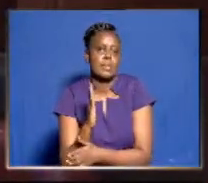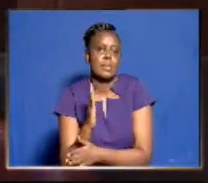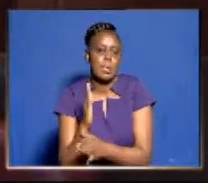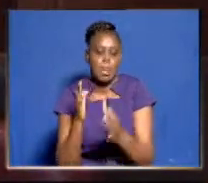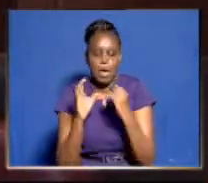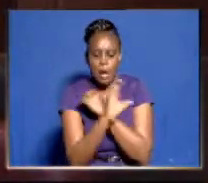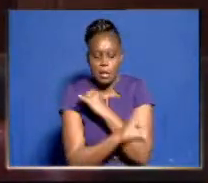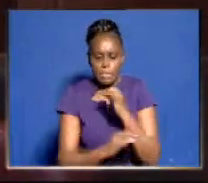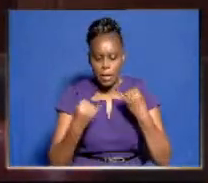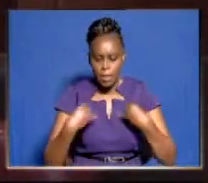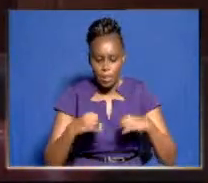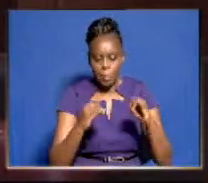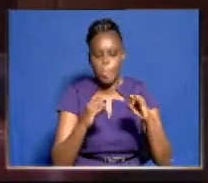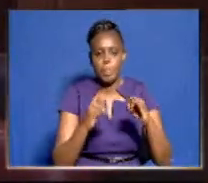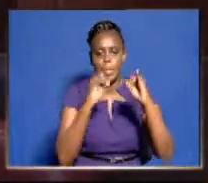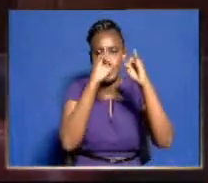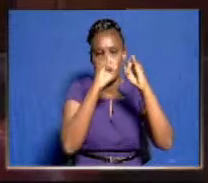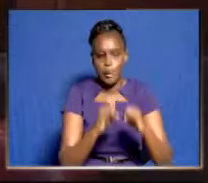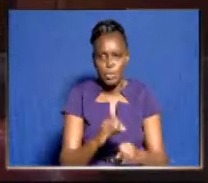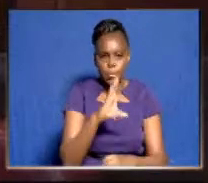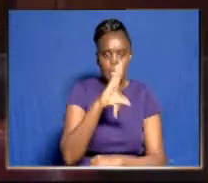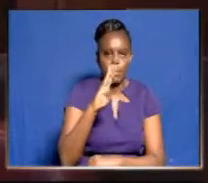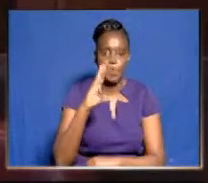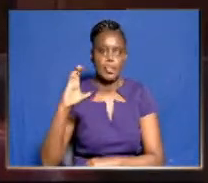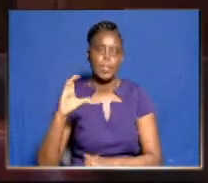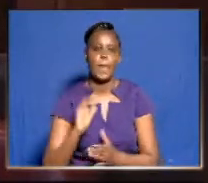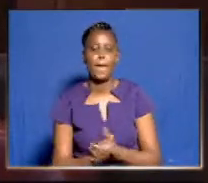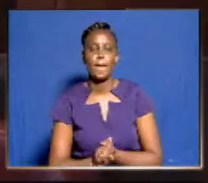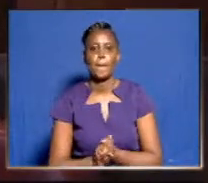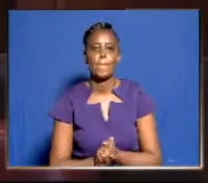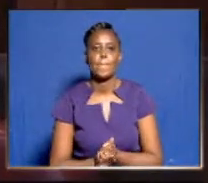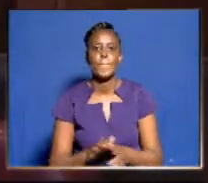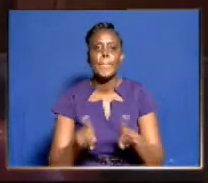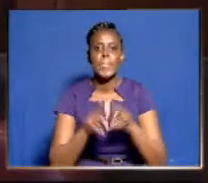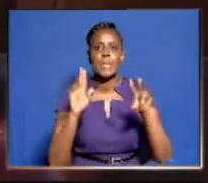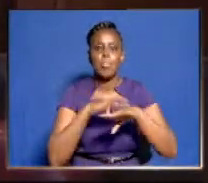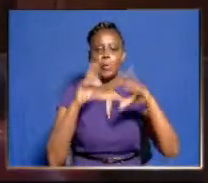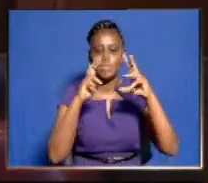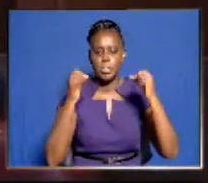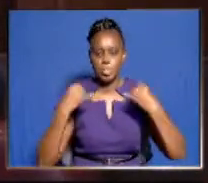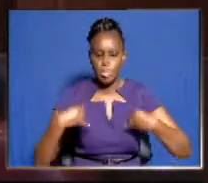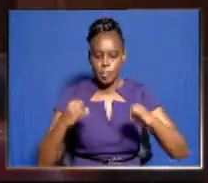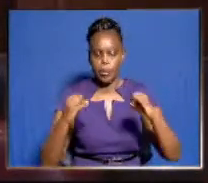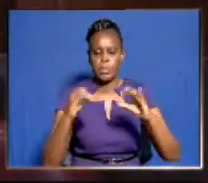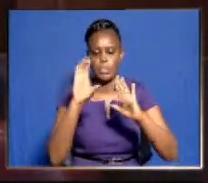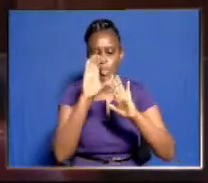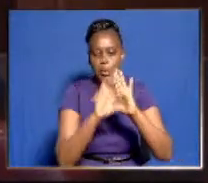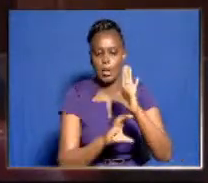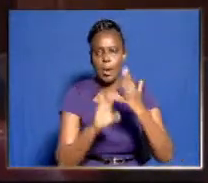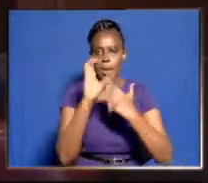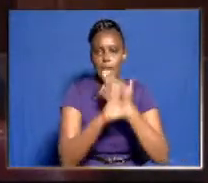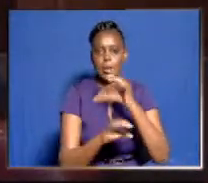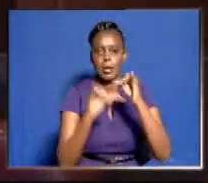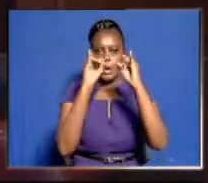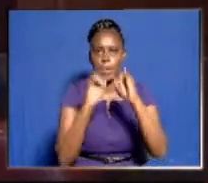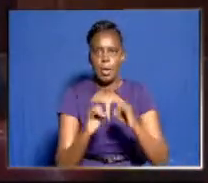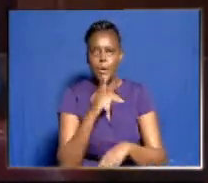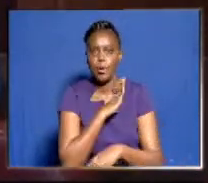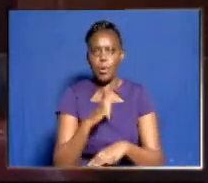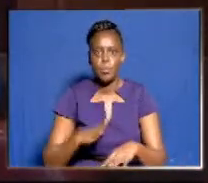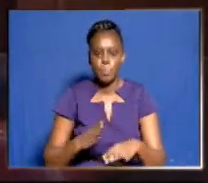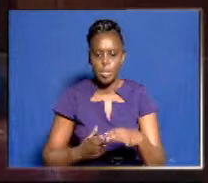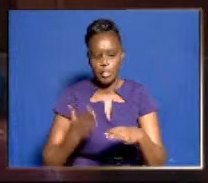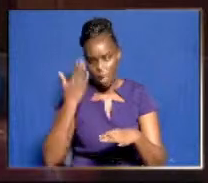implements the new CBC. Mr. Speaker, still on the issue of the implementation of the new curriculum, the committee noted that the newly